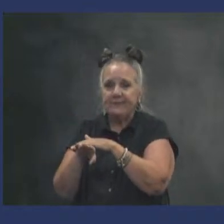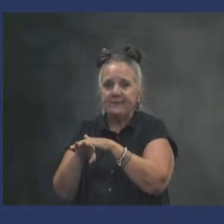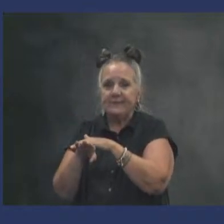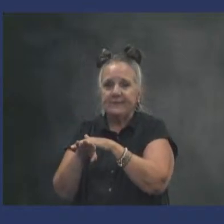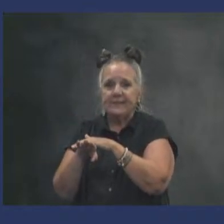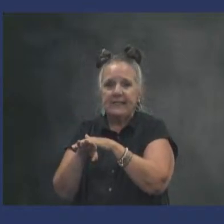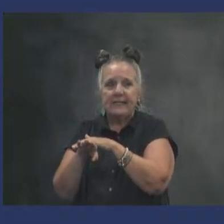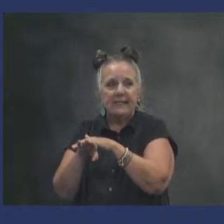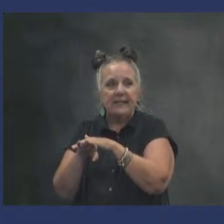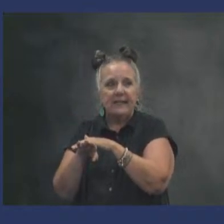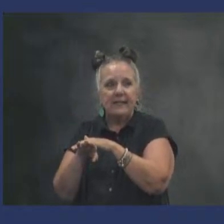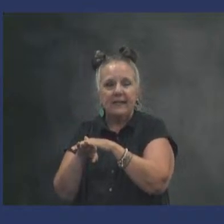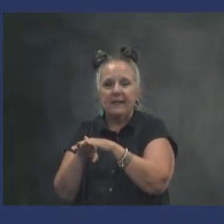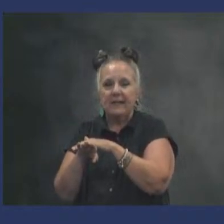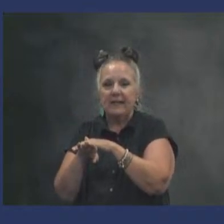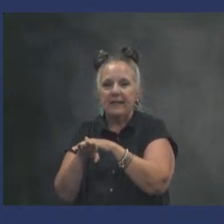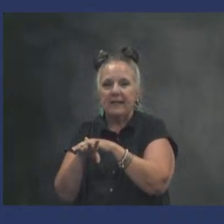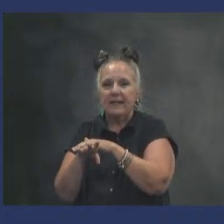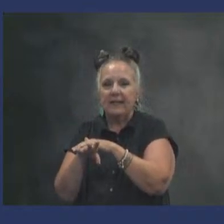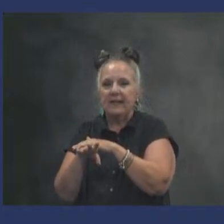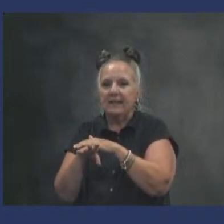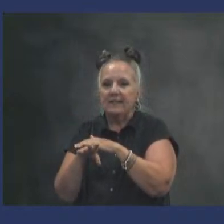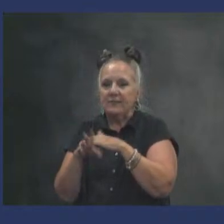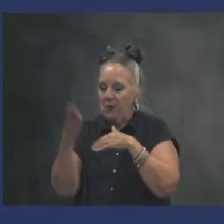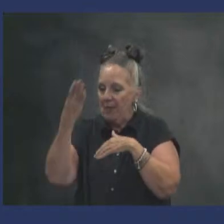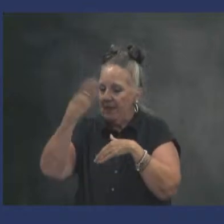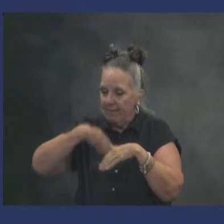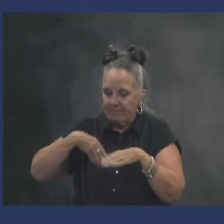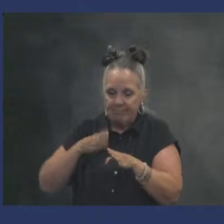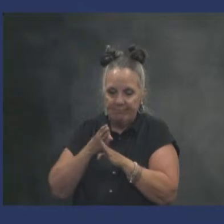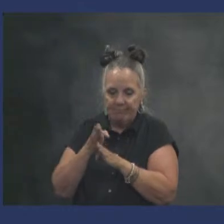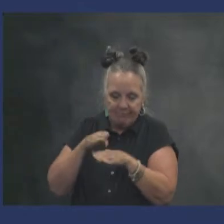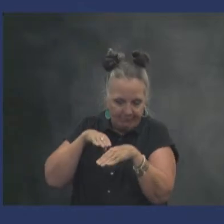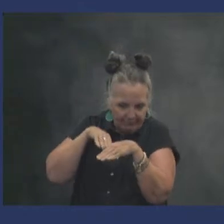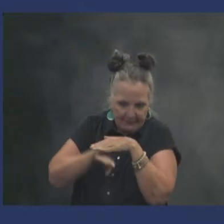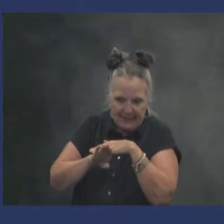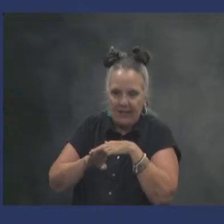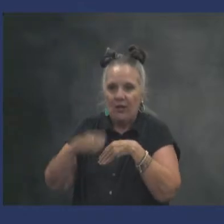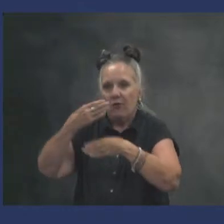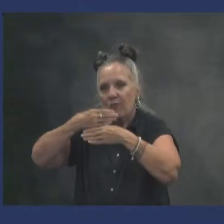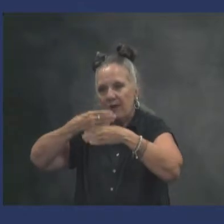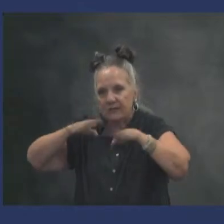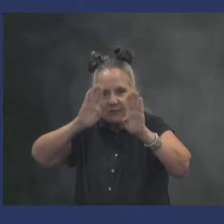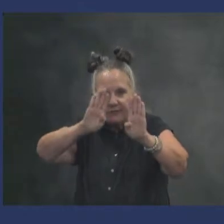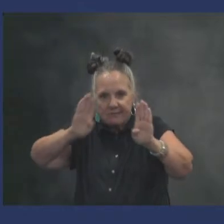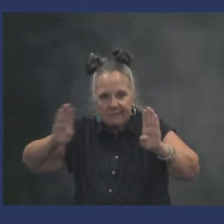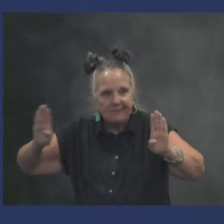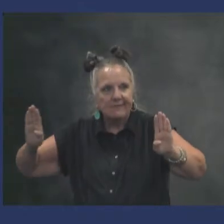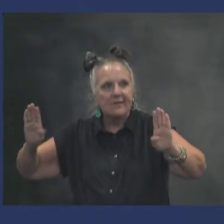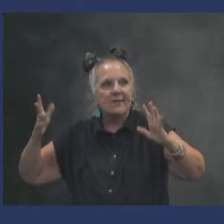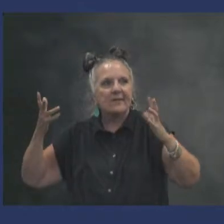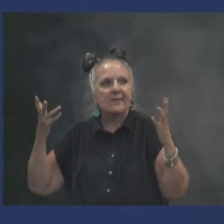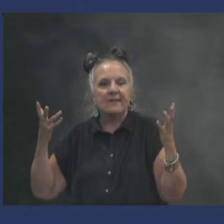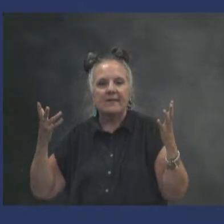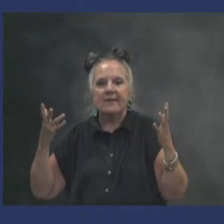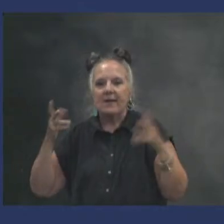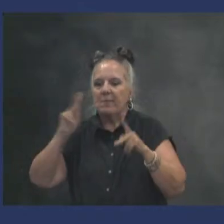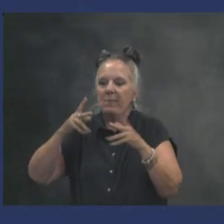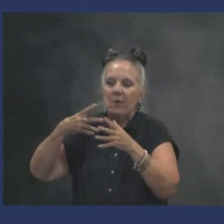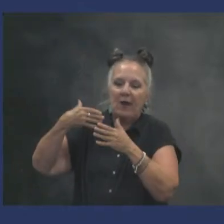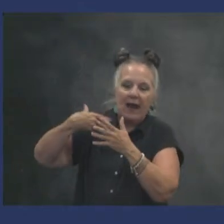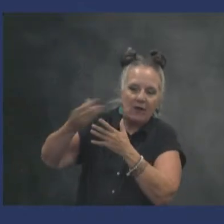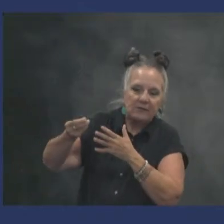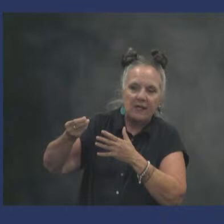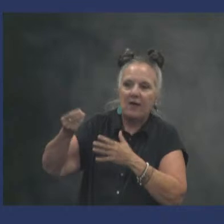upper elevation, it's sort of the main entrance, those vertical windows and sort of the rhythm. If you were to walk outside